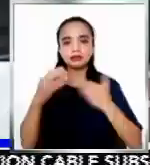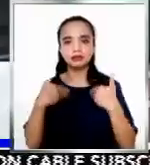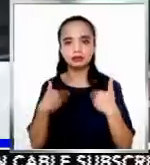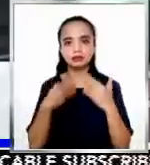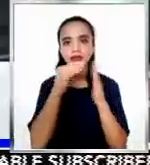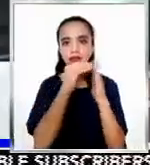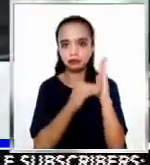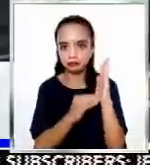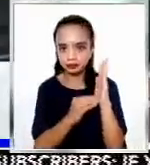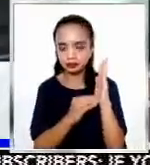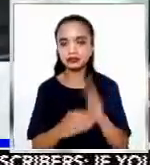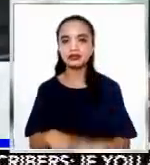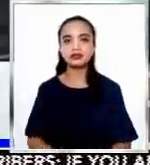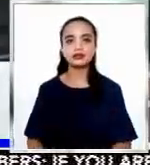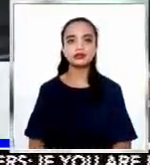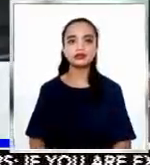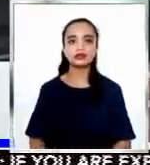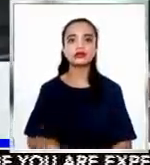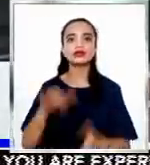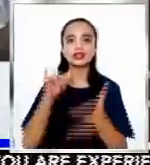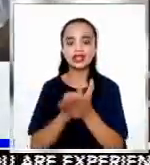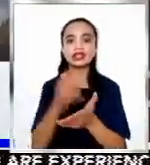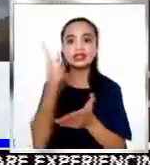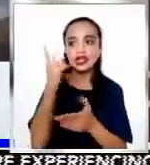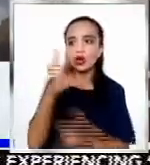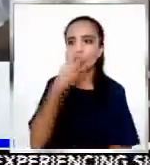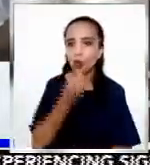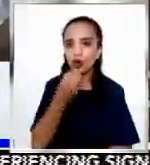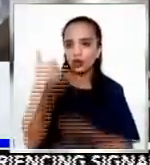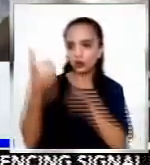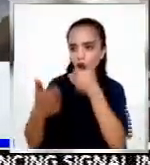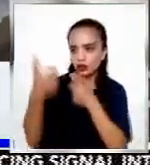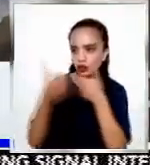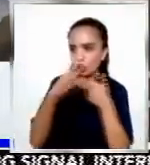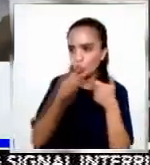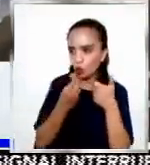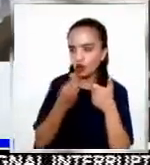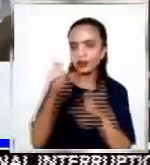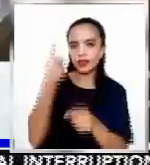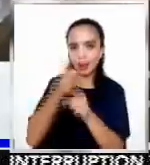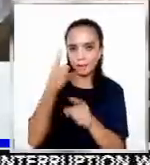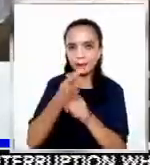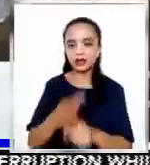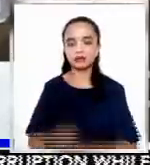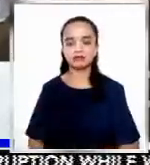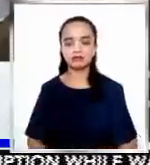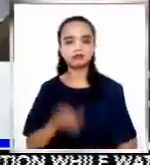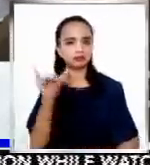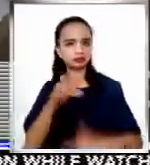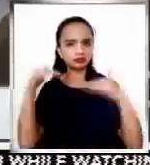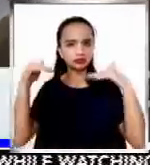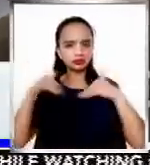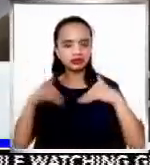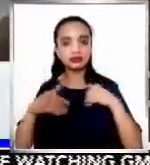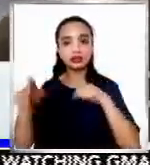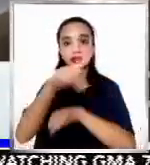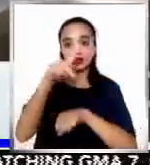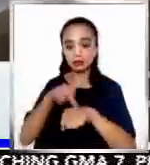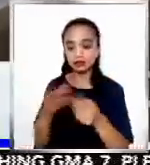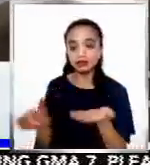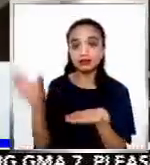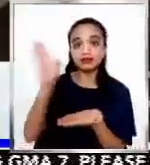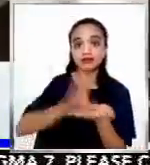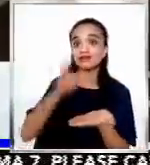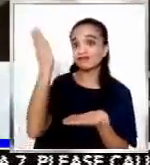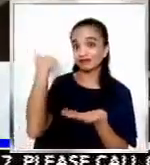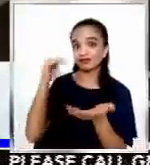case, diyan makikita kung sinong tama sa atin. Nasa pagdinig din ang kumpanyang Philippine Investment na dating bahagi ng Lehman